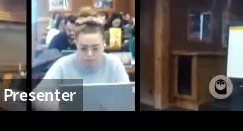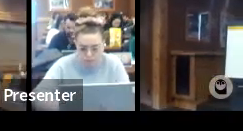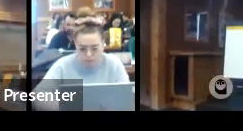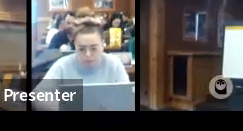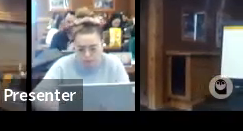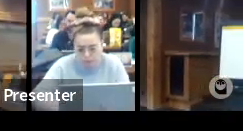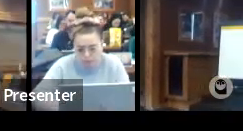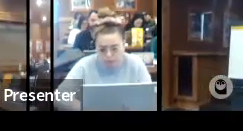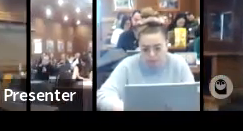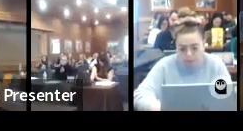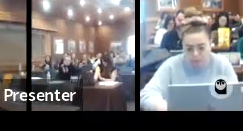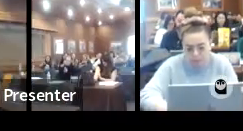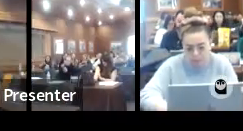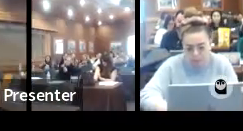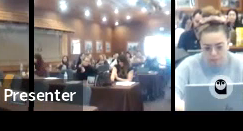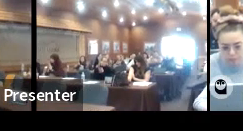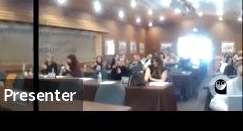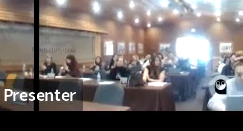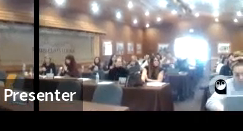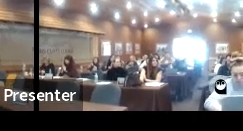Marlies. Thank you.